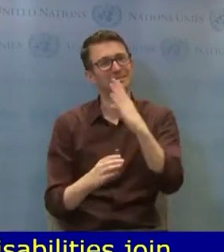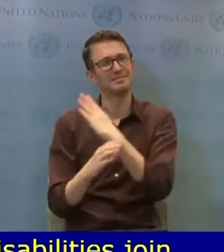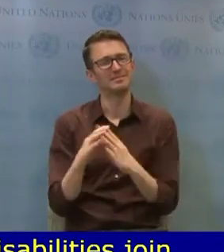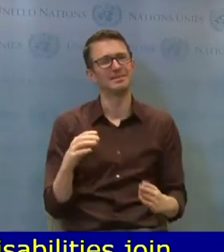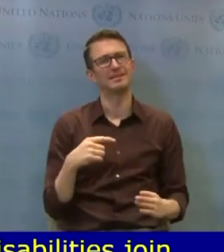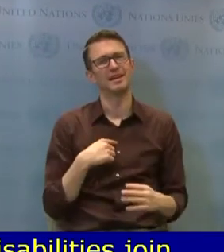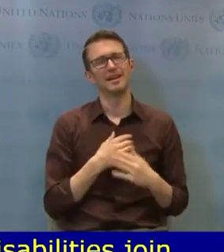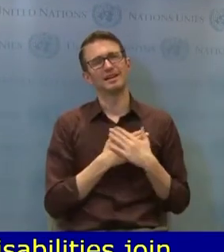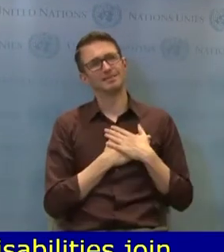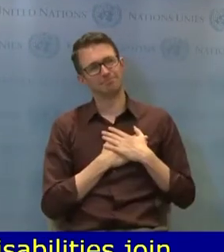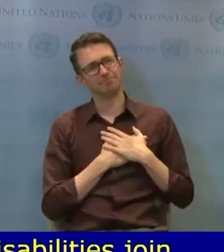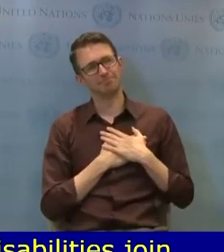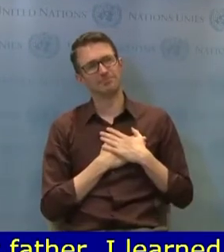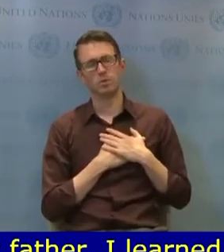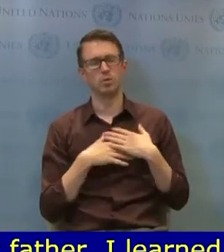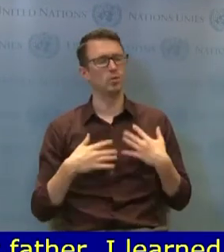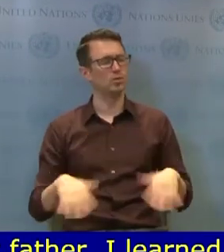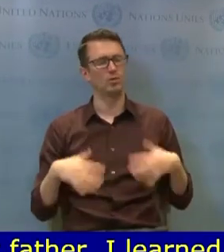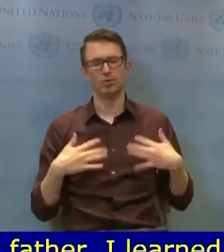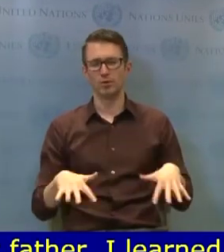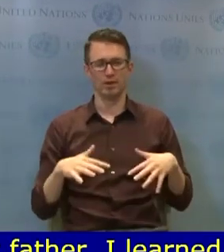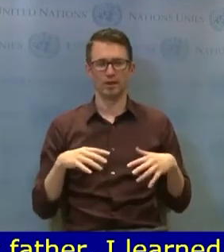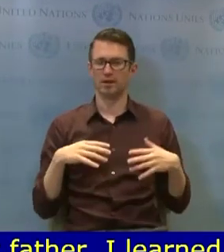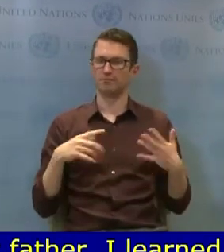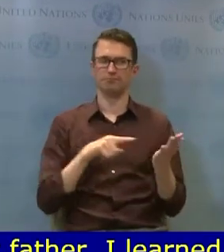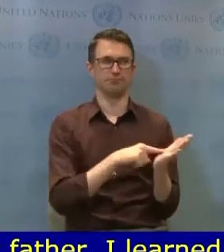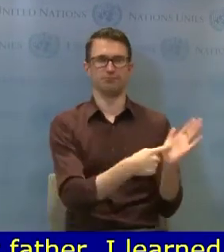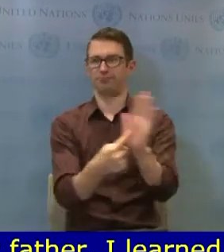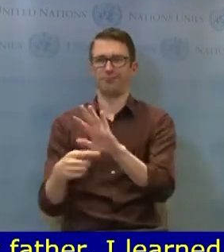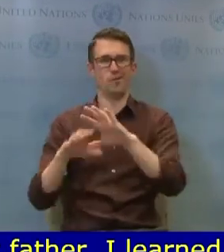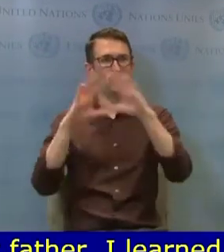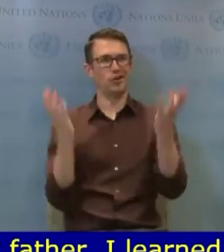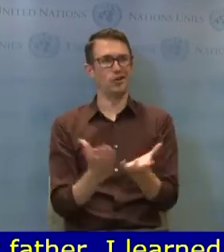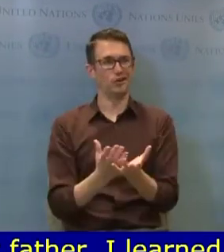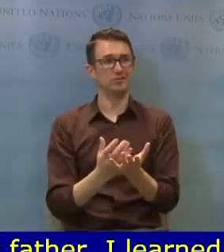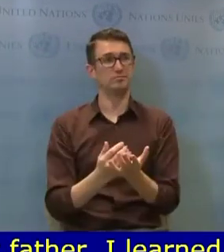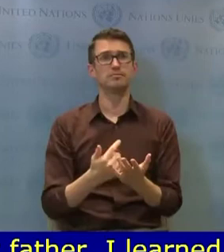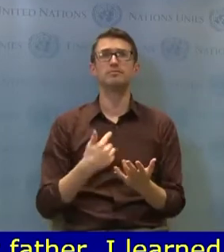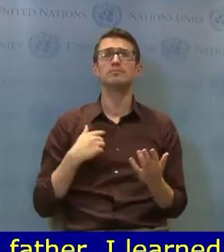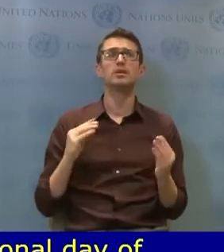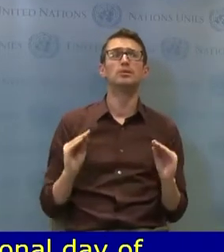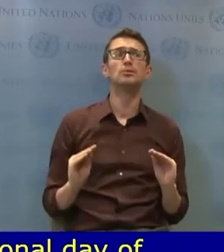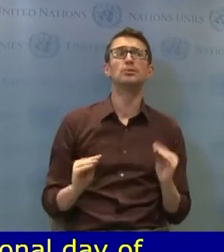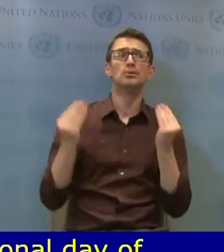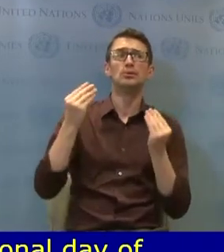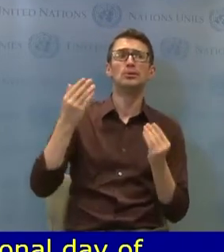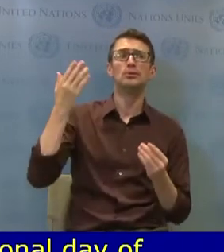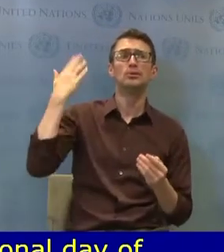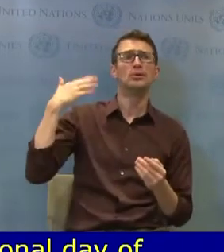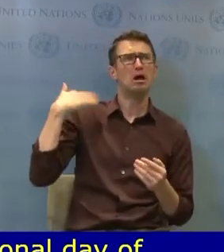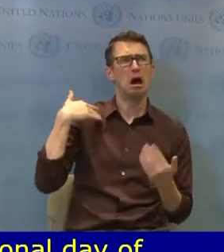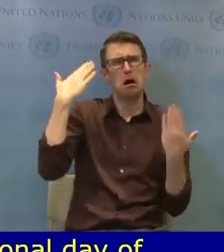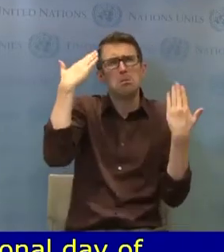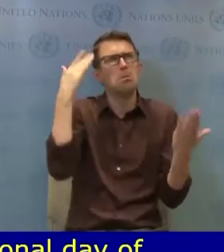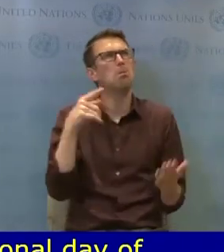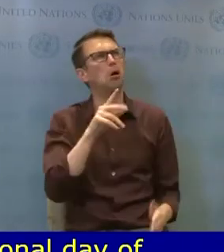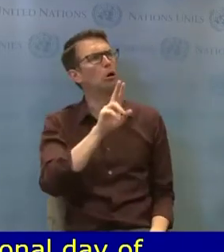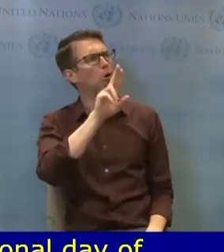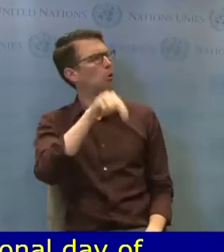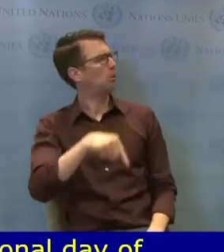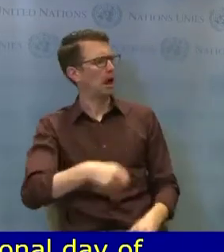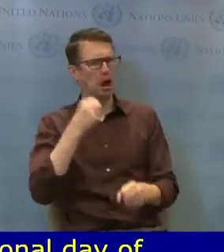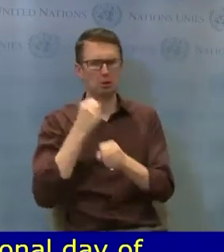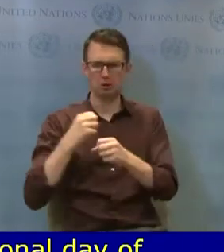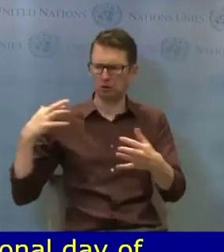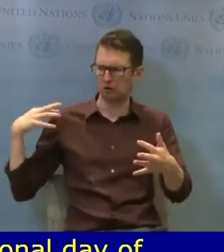family was unaware of his successes in the United Nations. I only discovered this information 3 years ago when a friend shared with me the inner workings